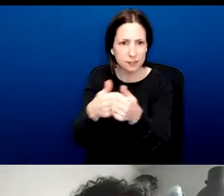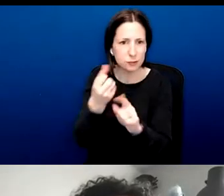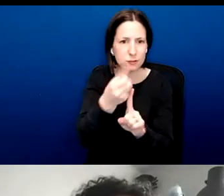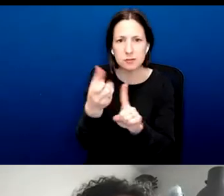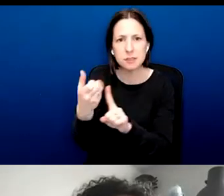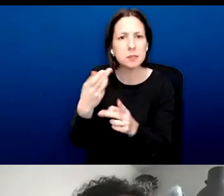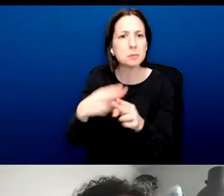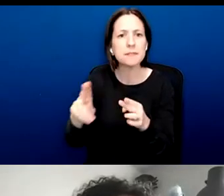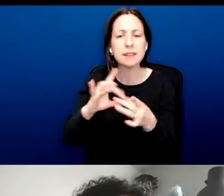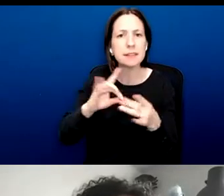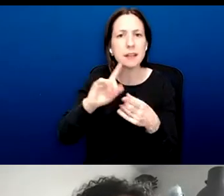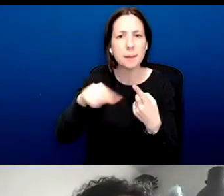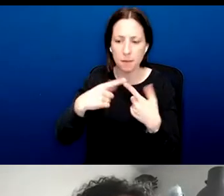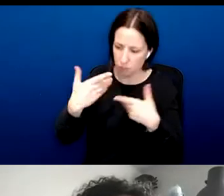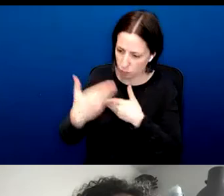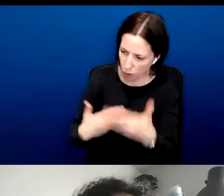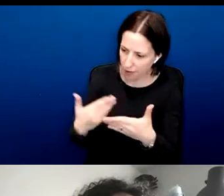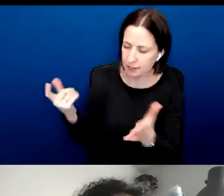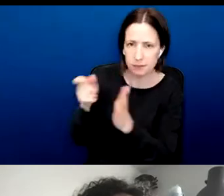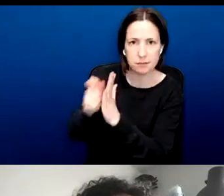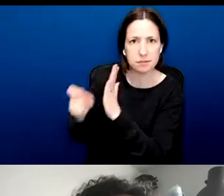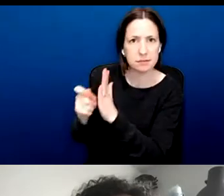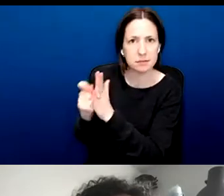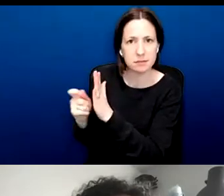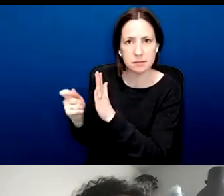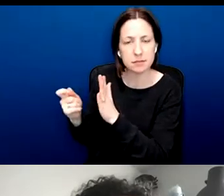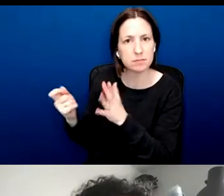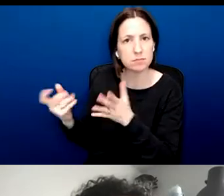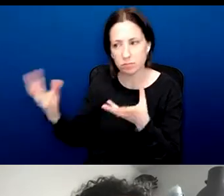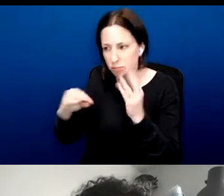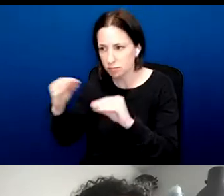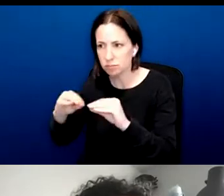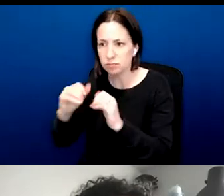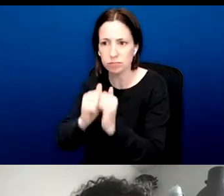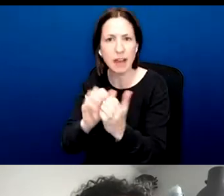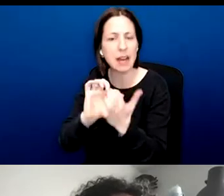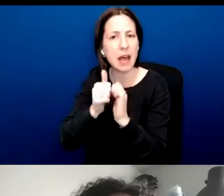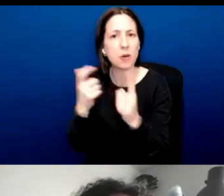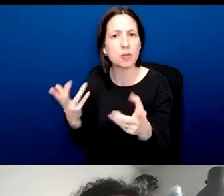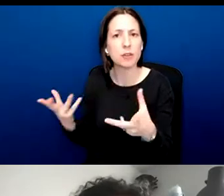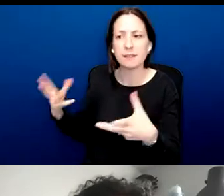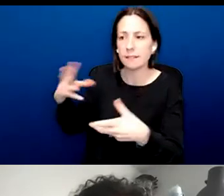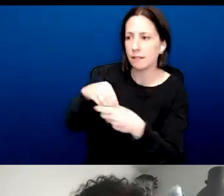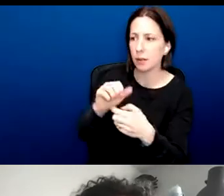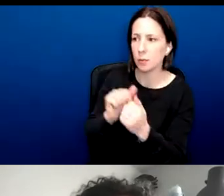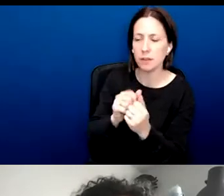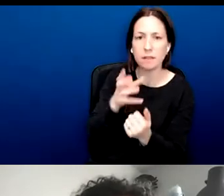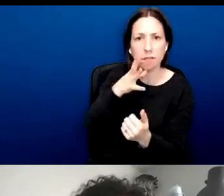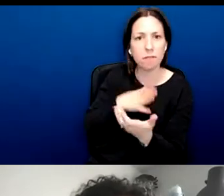briefly about your process of co-authoring and how this might fit within a feminist approach to scholarship.